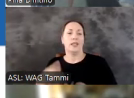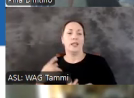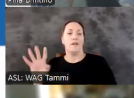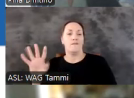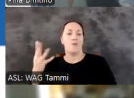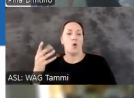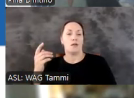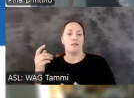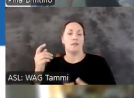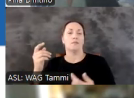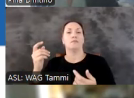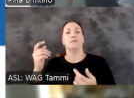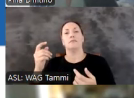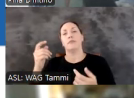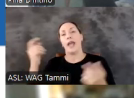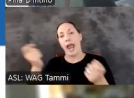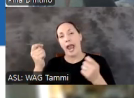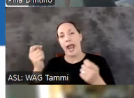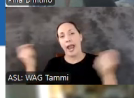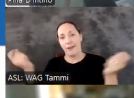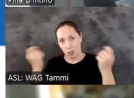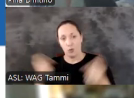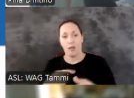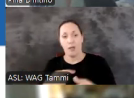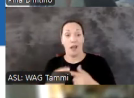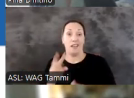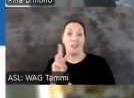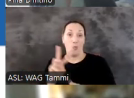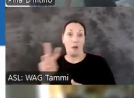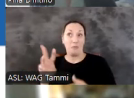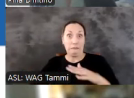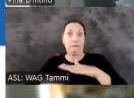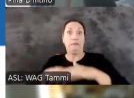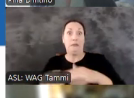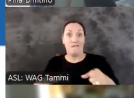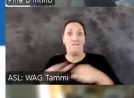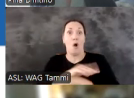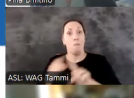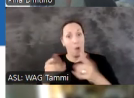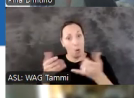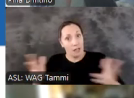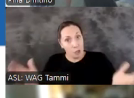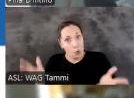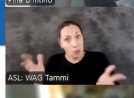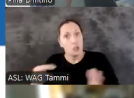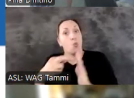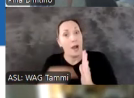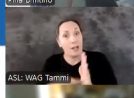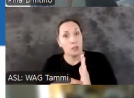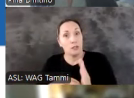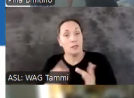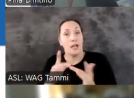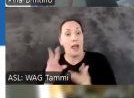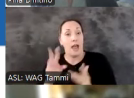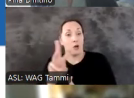And on-site registration has reached capacity, but we are encouraging people to register as virtual